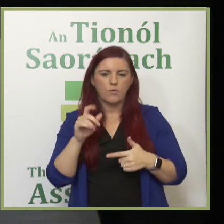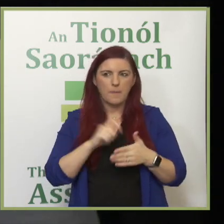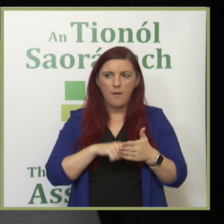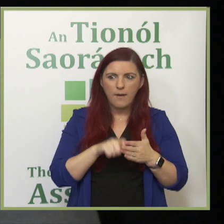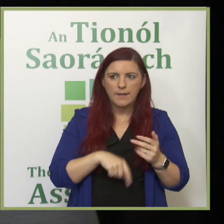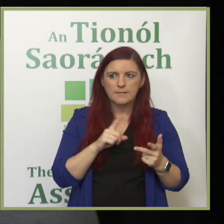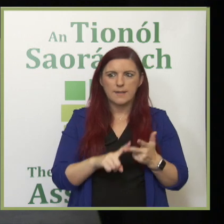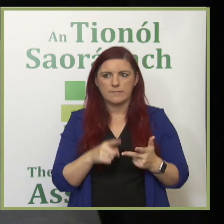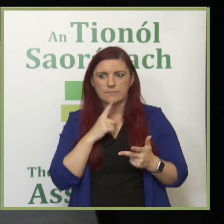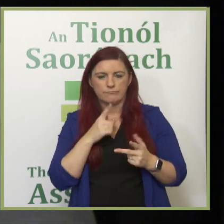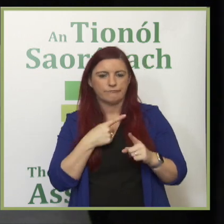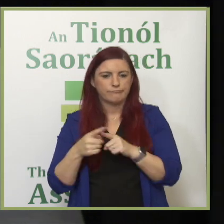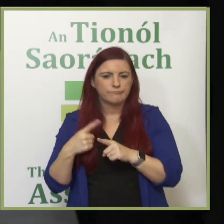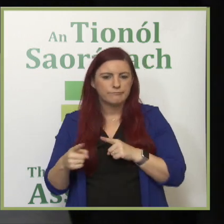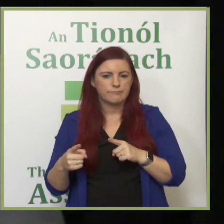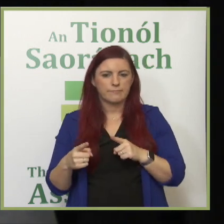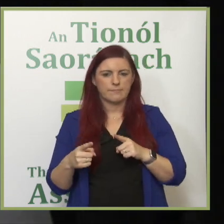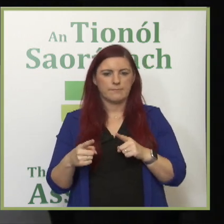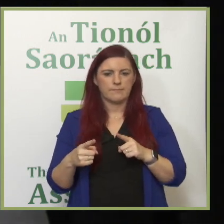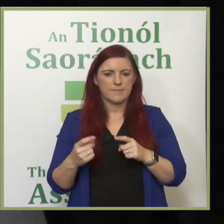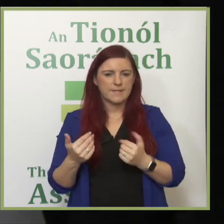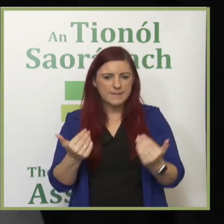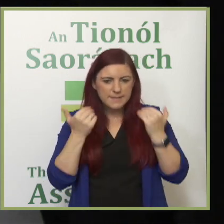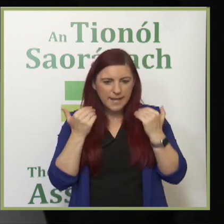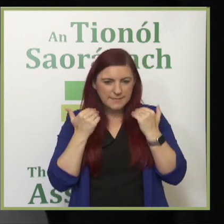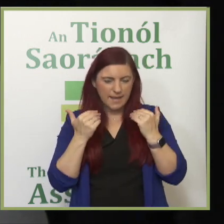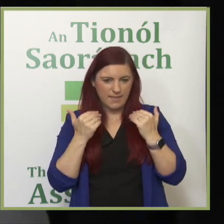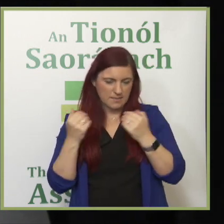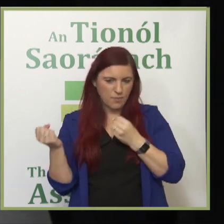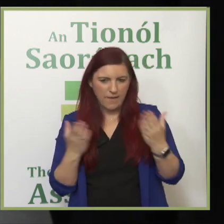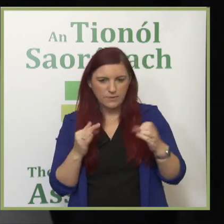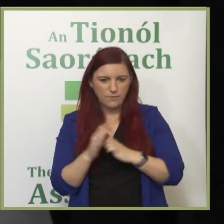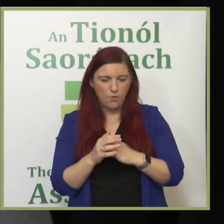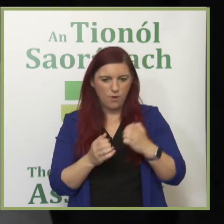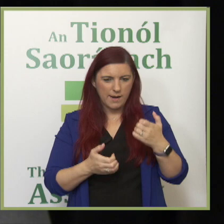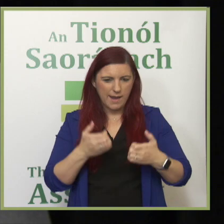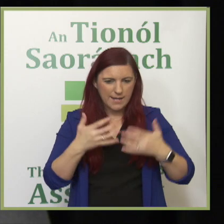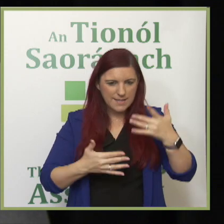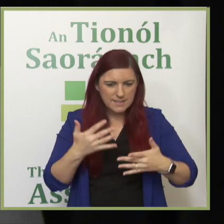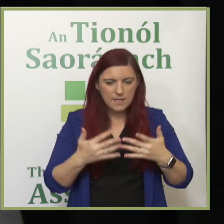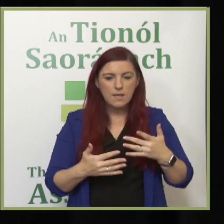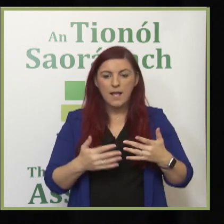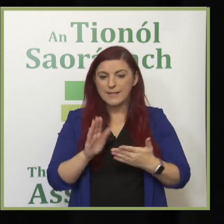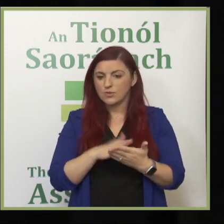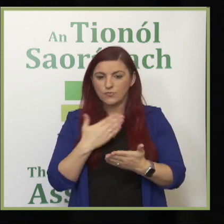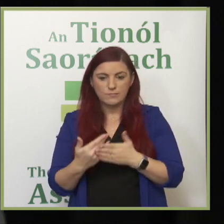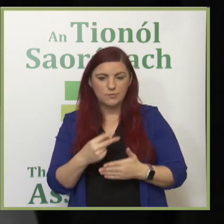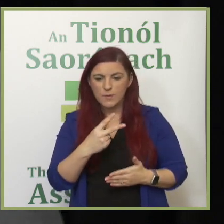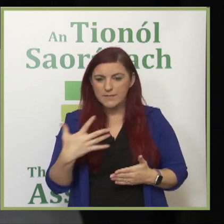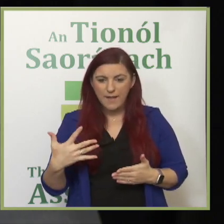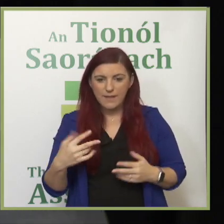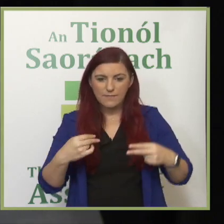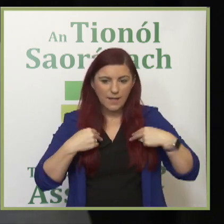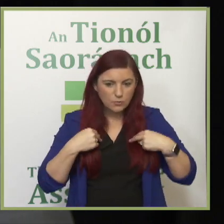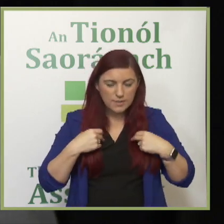our statistical bulletin, where you'll find the data underlying the analysis. It's available in 25 languages in PDF on our